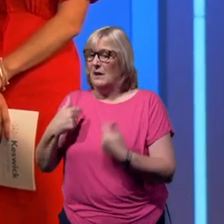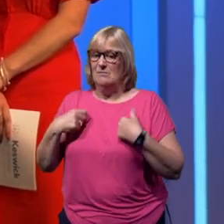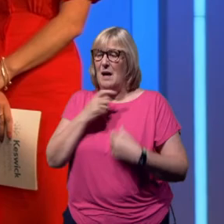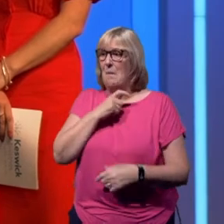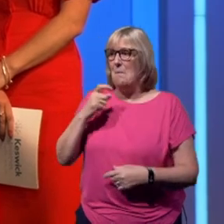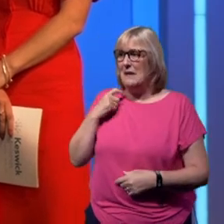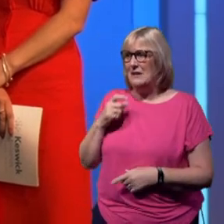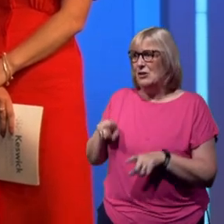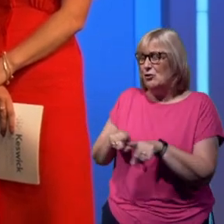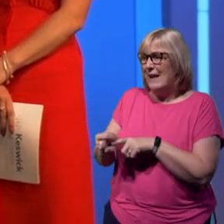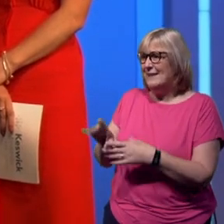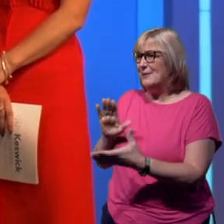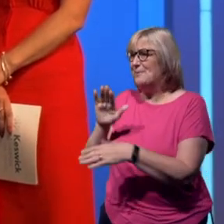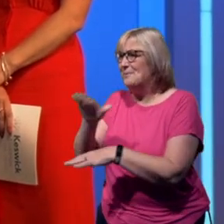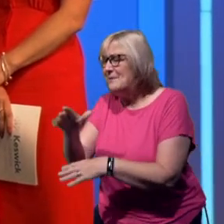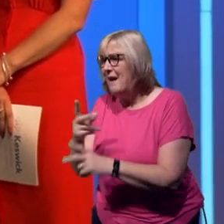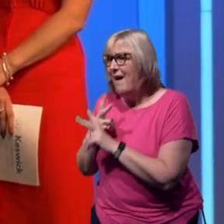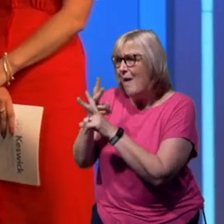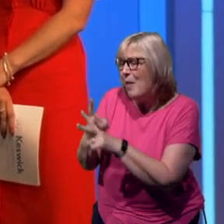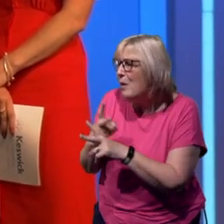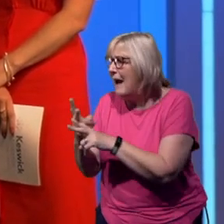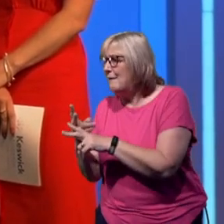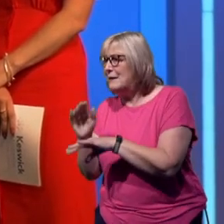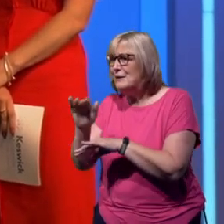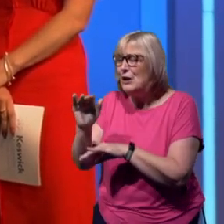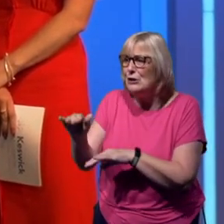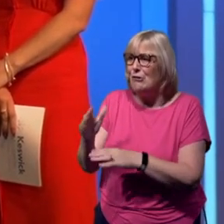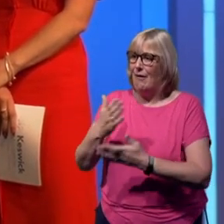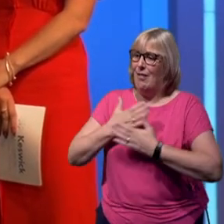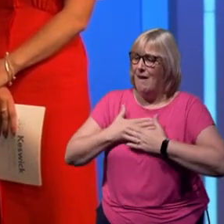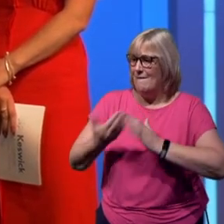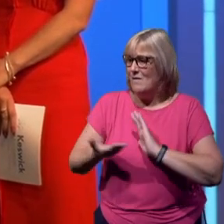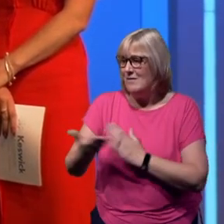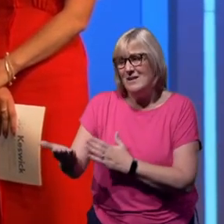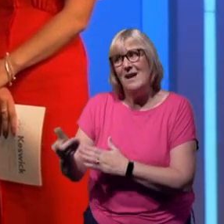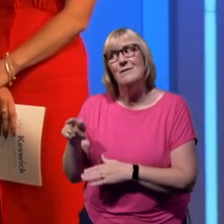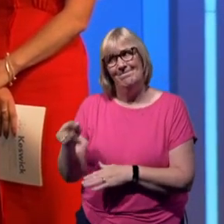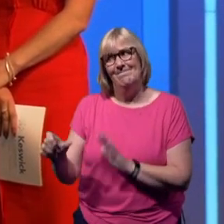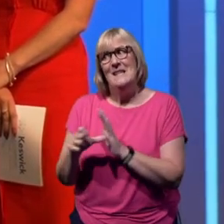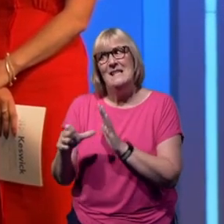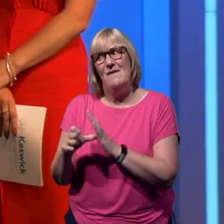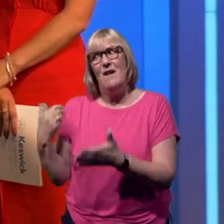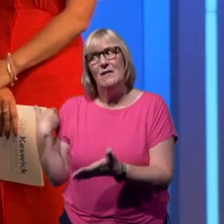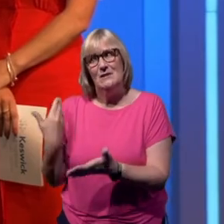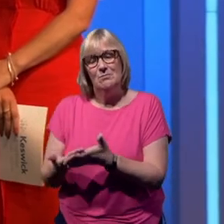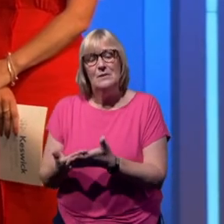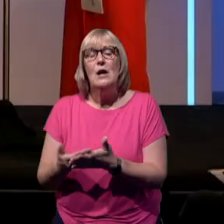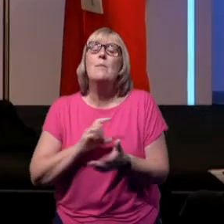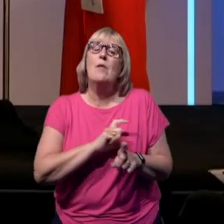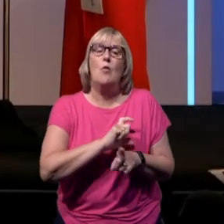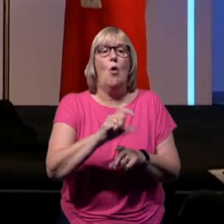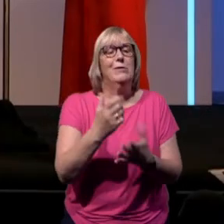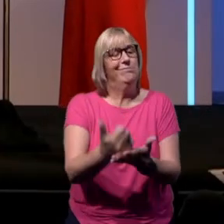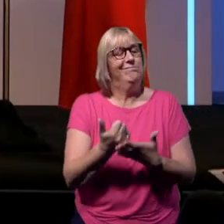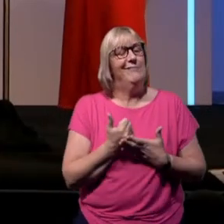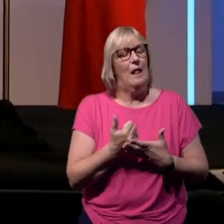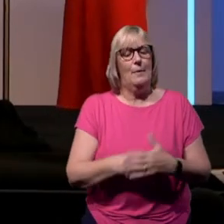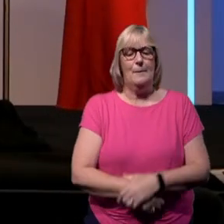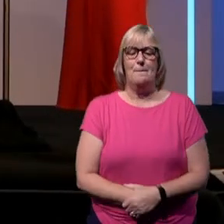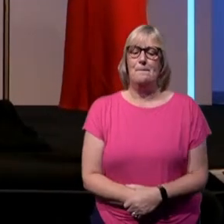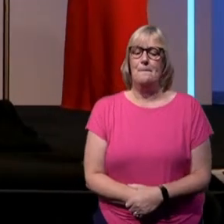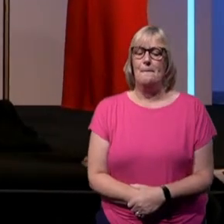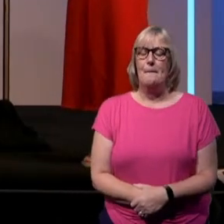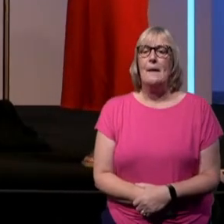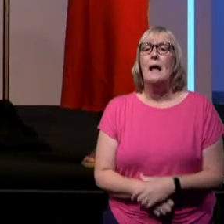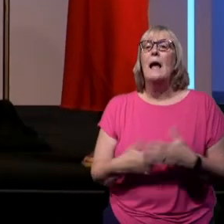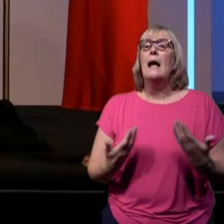years. And so being able to look after them, love them, serve them well, that's been a really helpful course. Brilliant. Well, let me pray for us